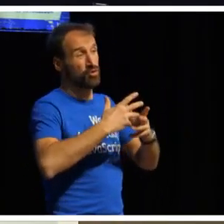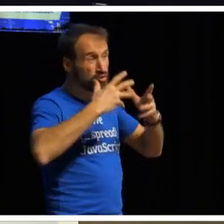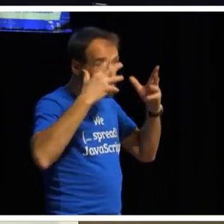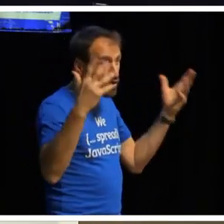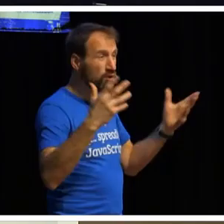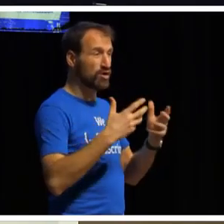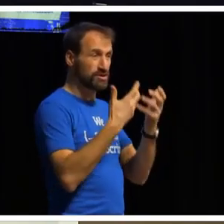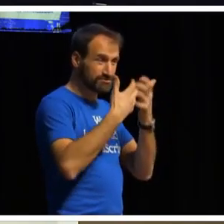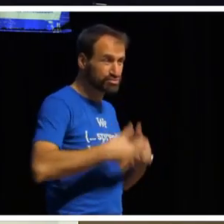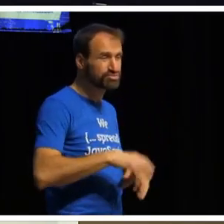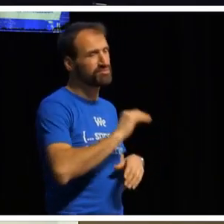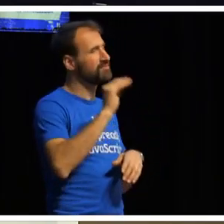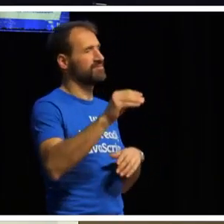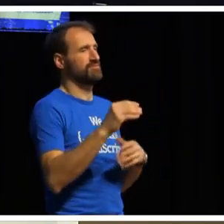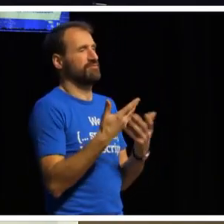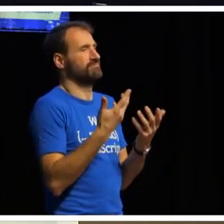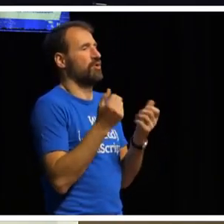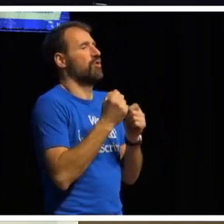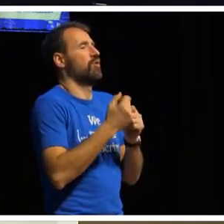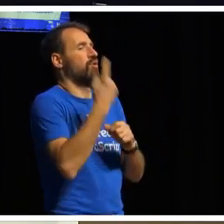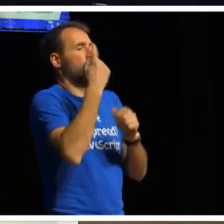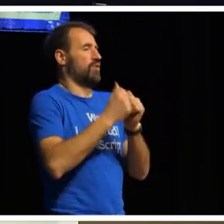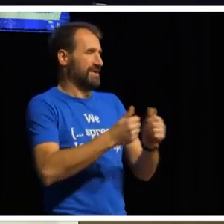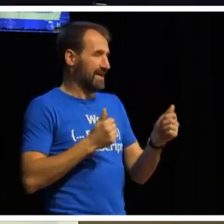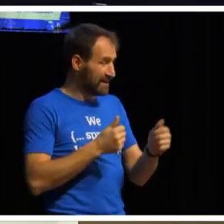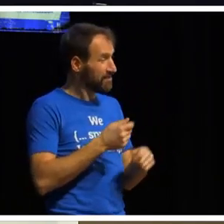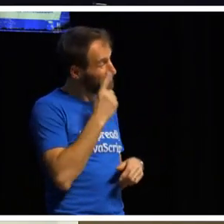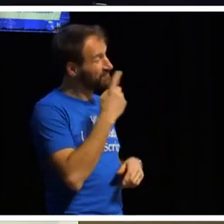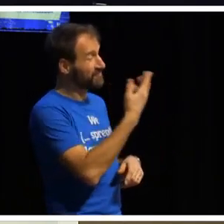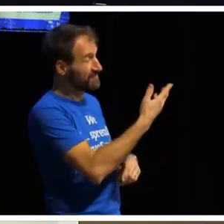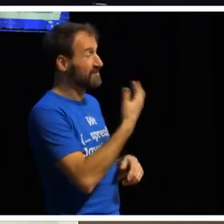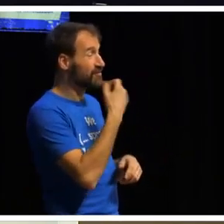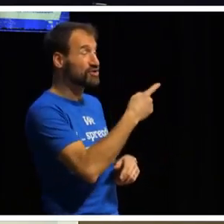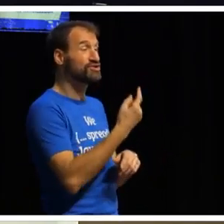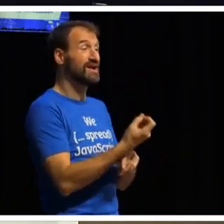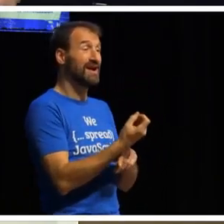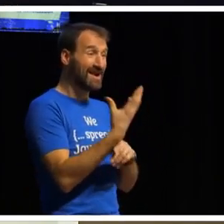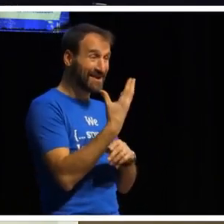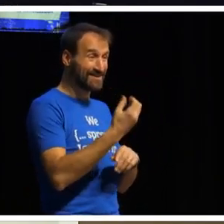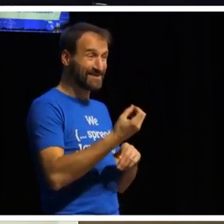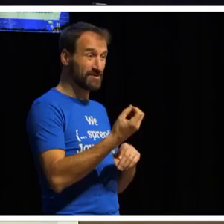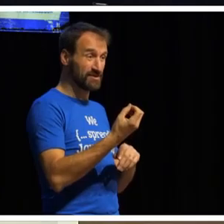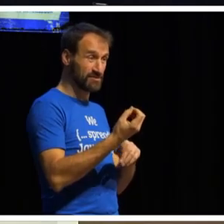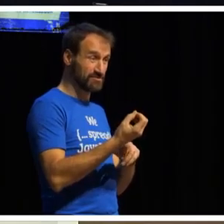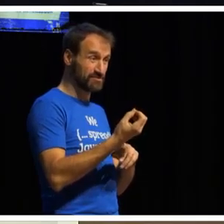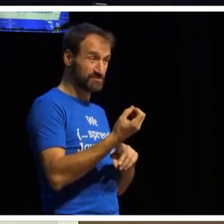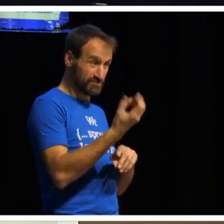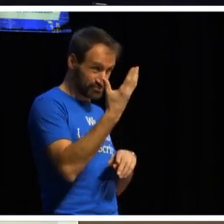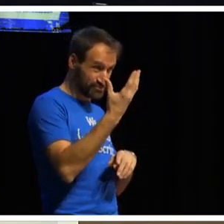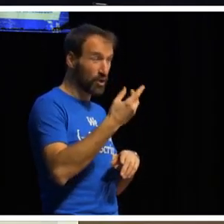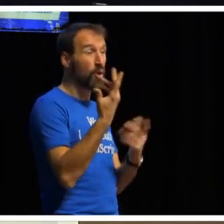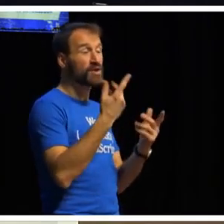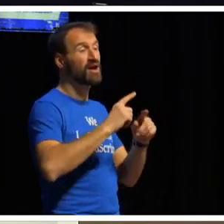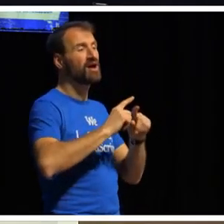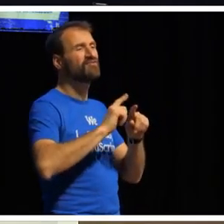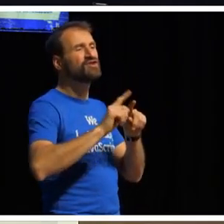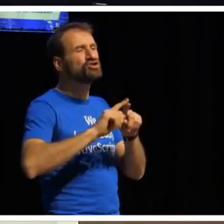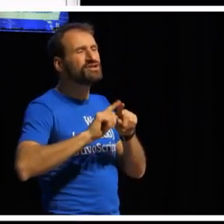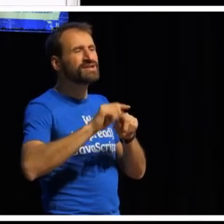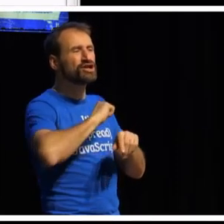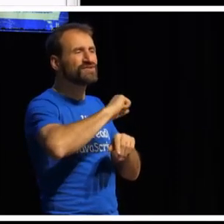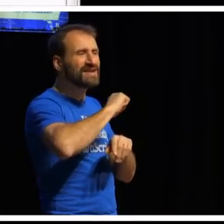deal better when you're trying to write code here, because if you want to now light two LEDs at different speeds, you're basically writing your own